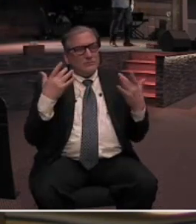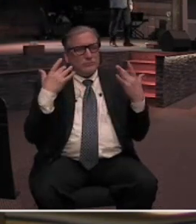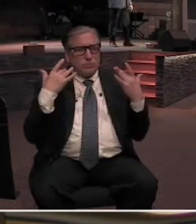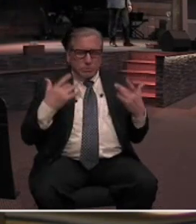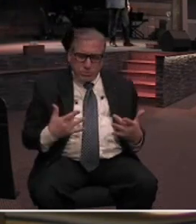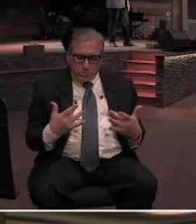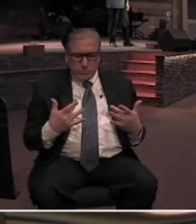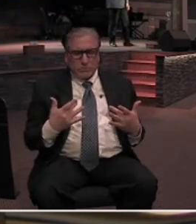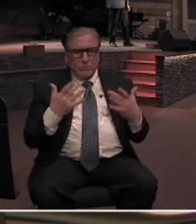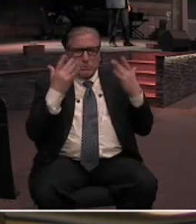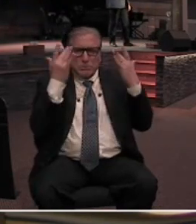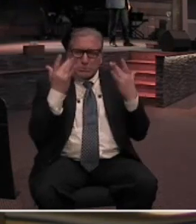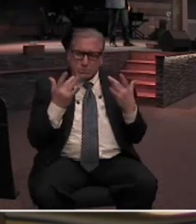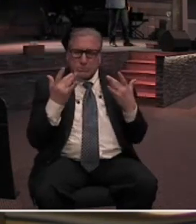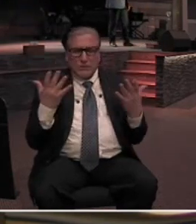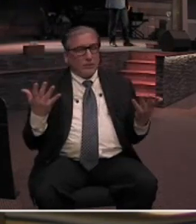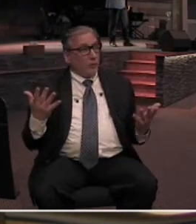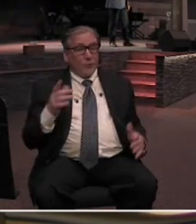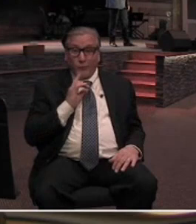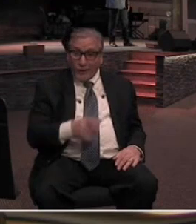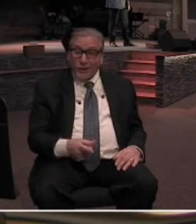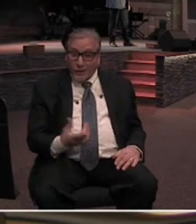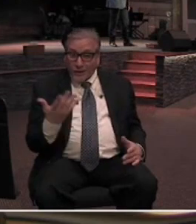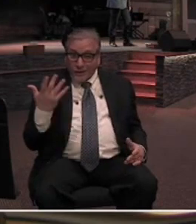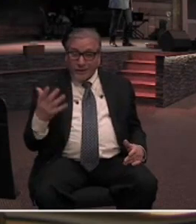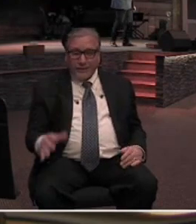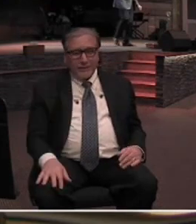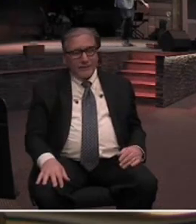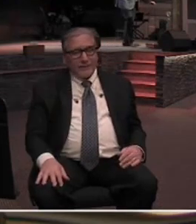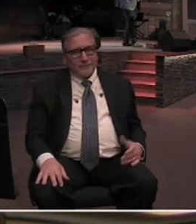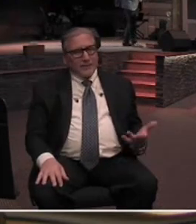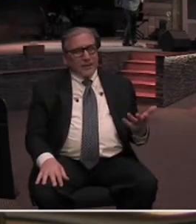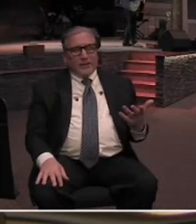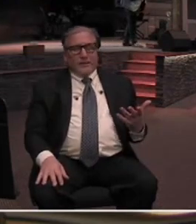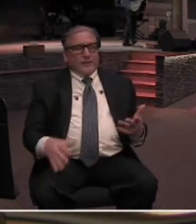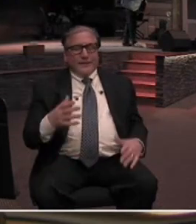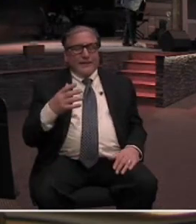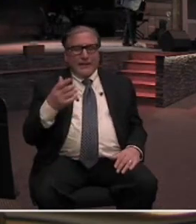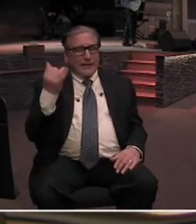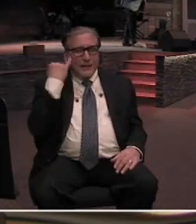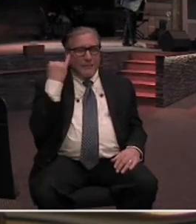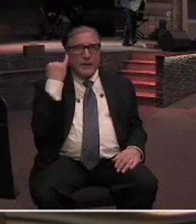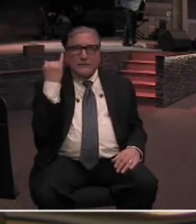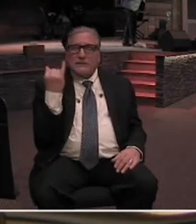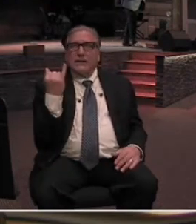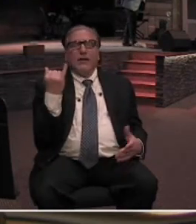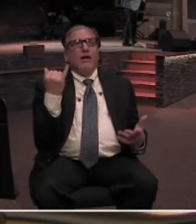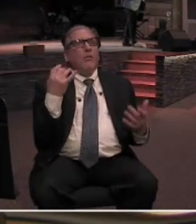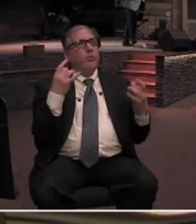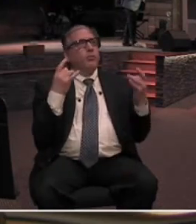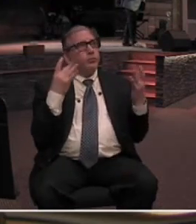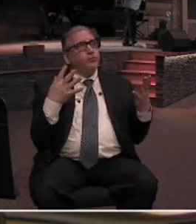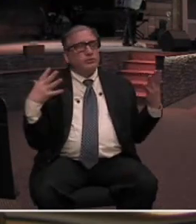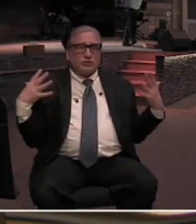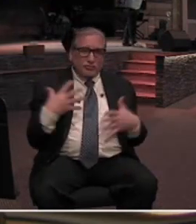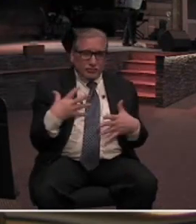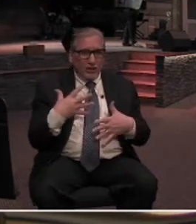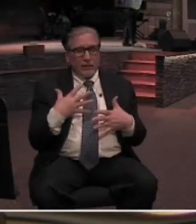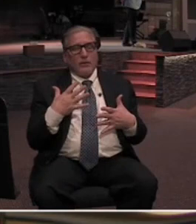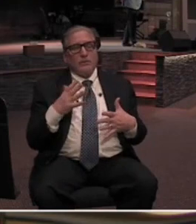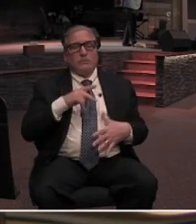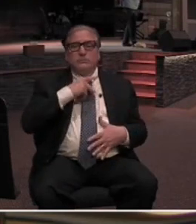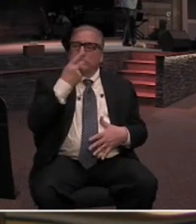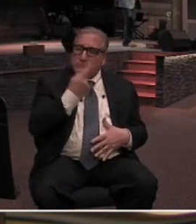Oh, do say, I can only imagine how terrified and distraught he